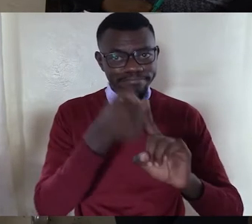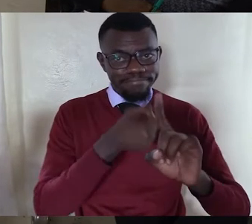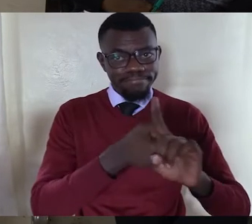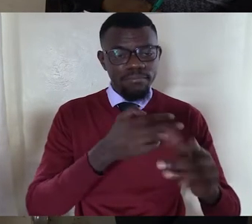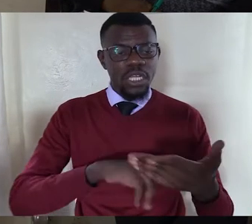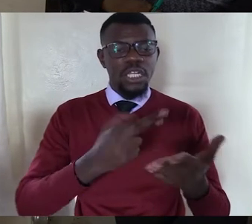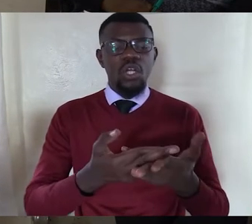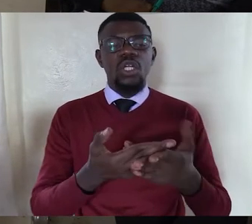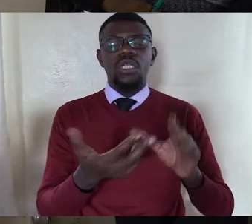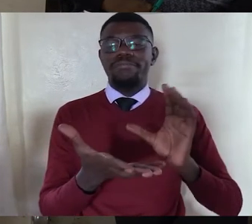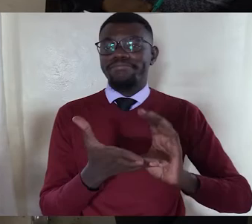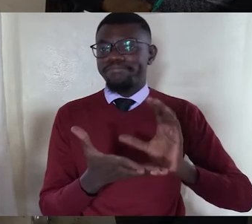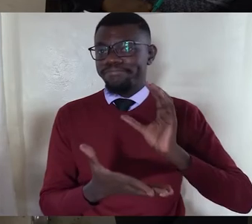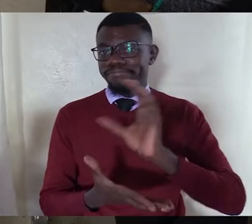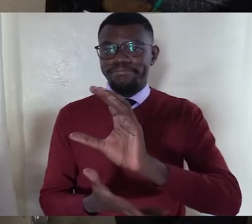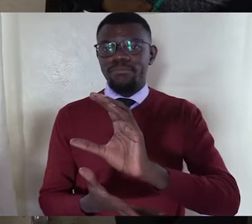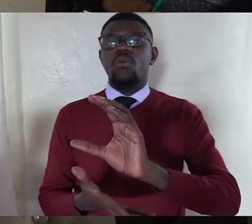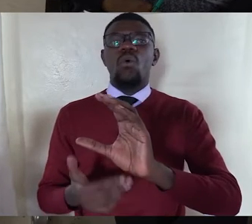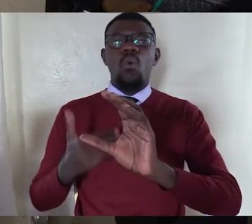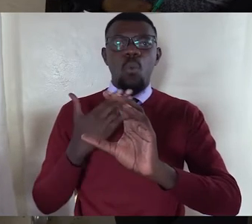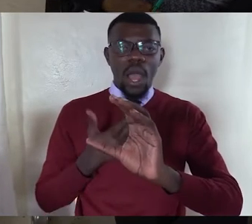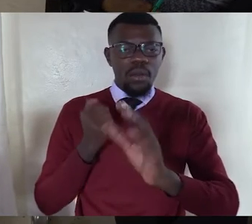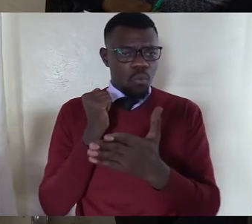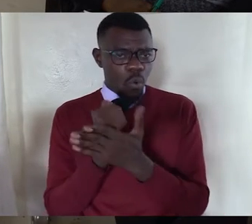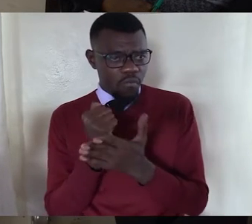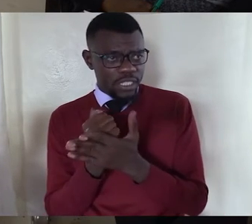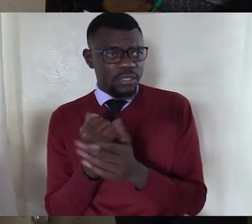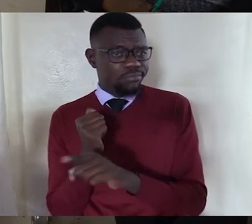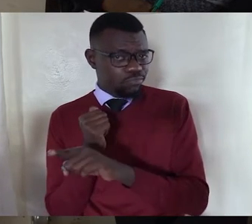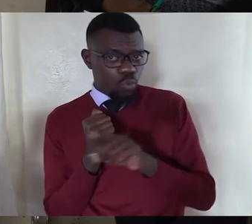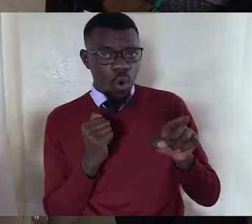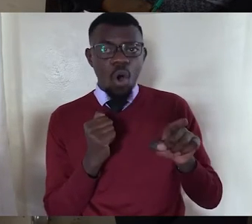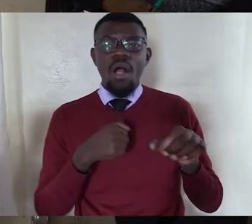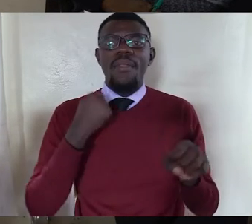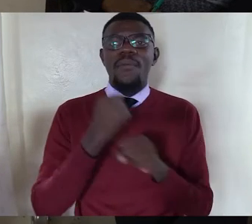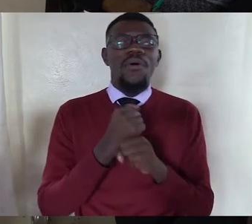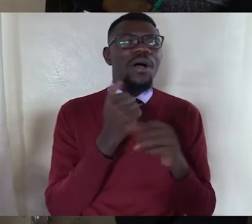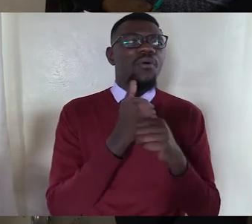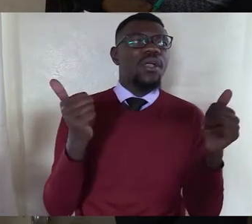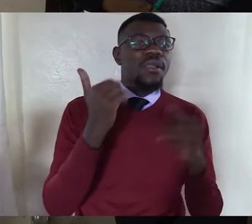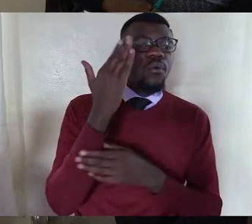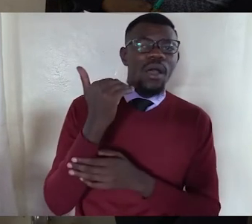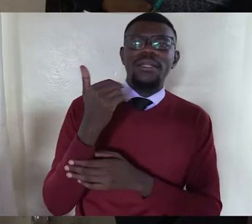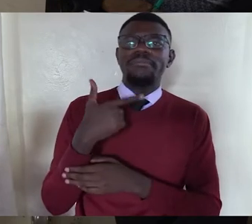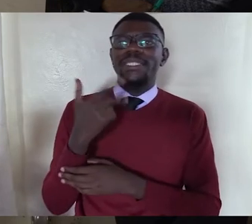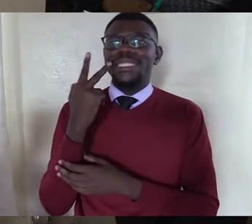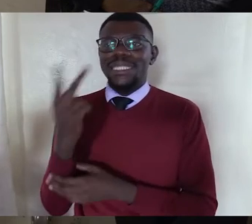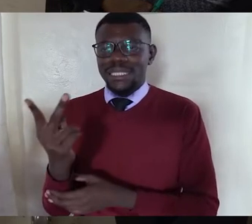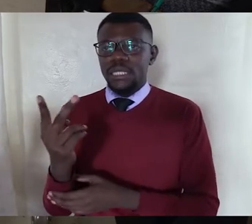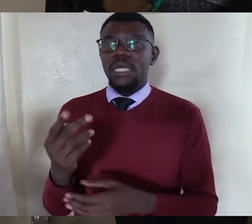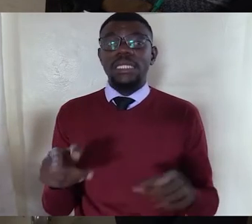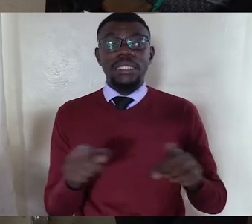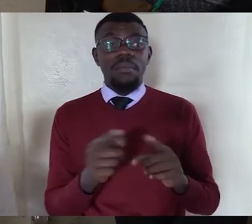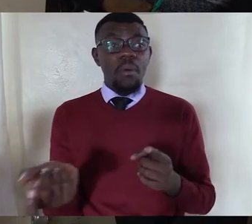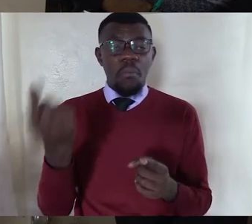resources to also have our offices in the other regions. Because we have realized, and one of the things that keep coming